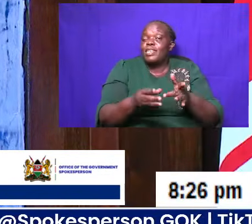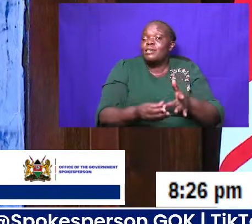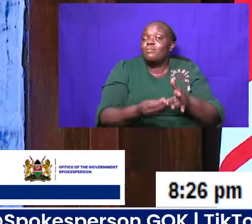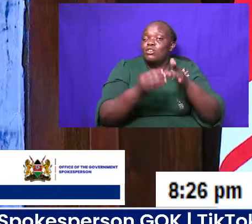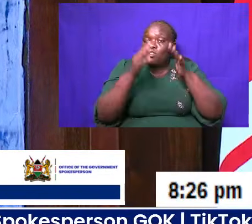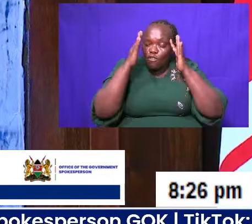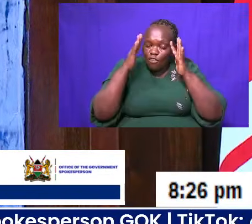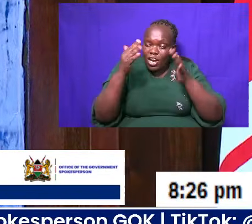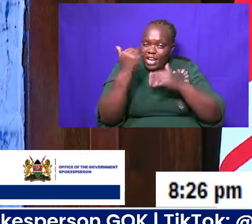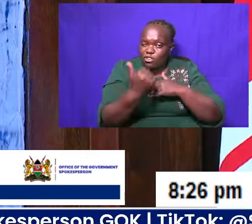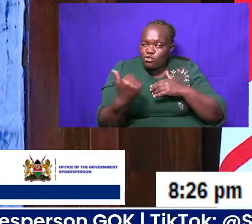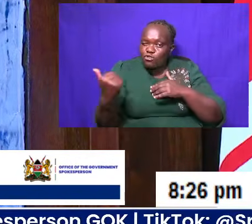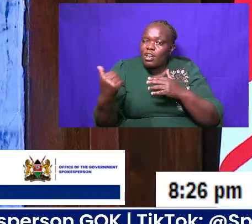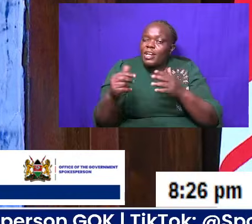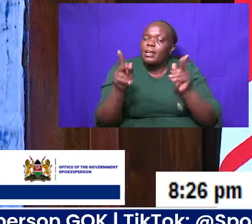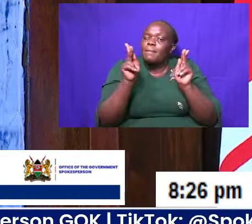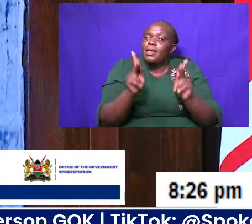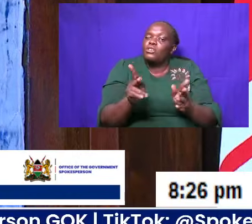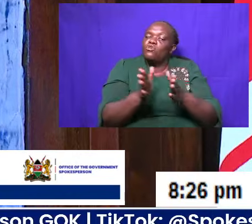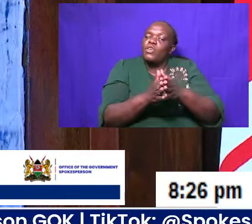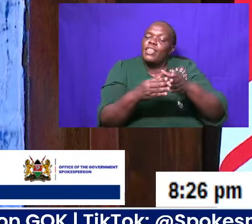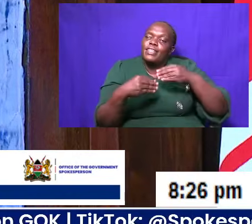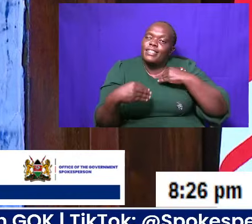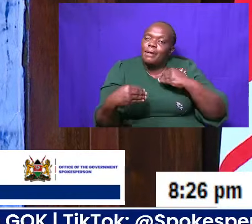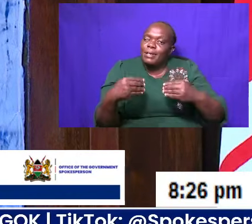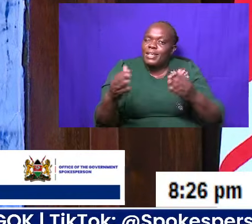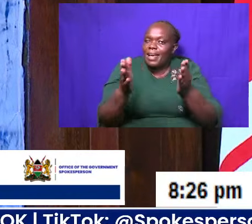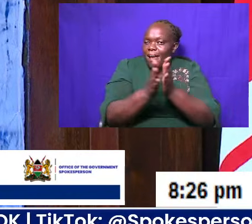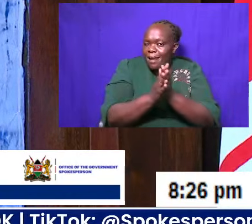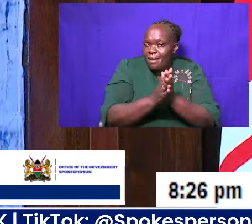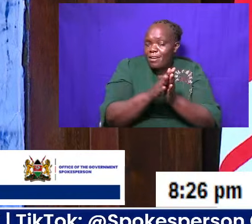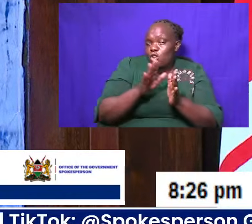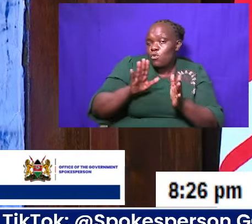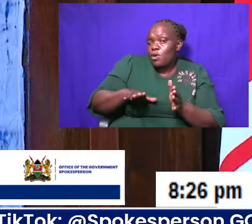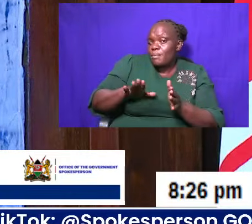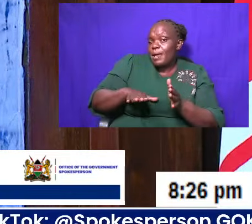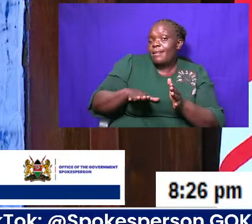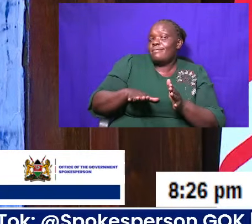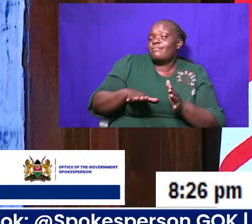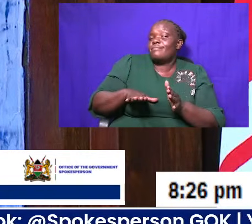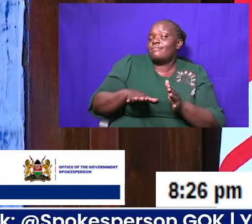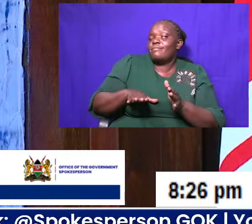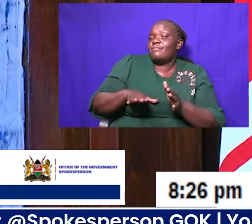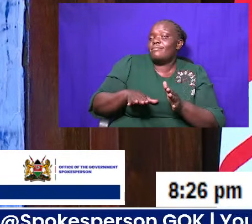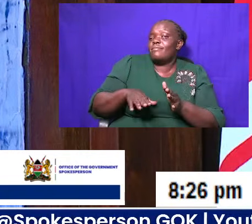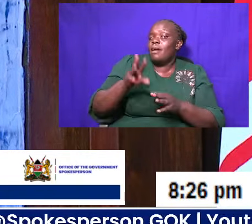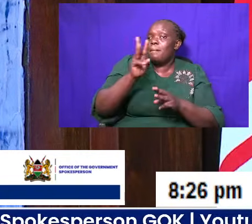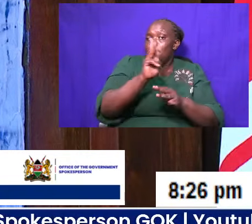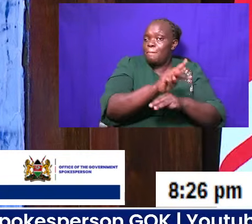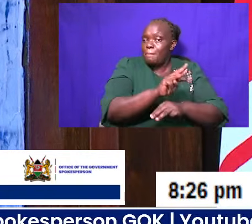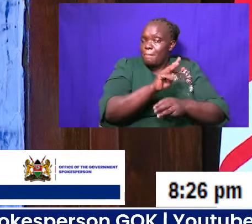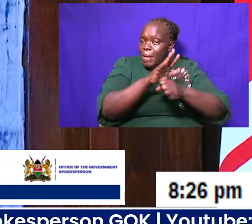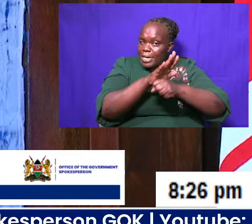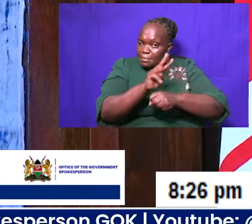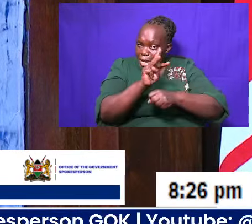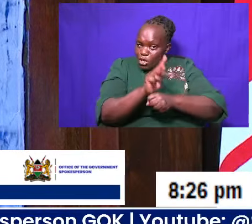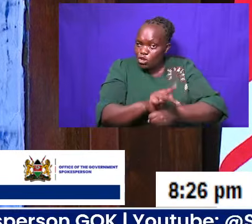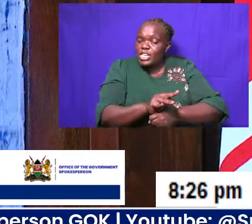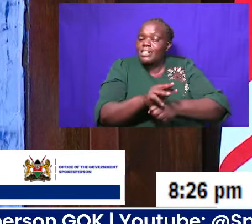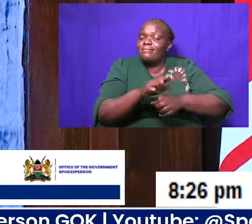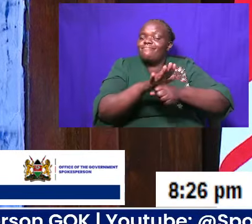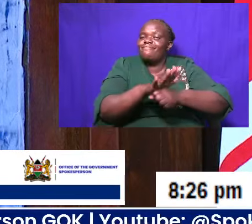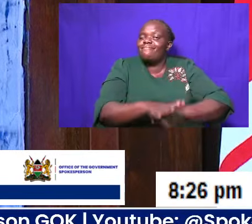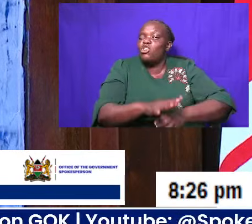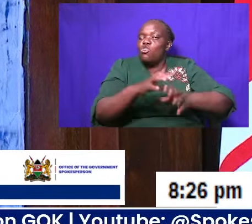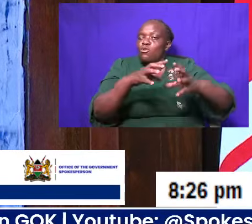to children, youth, persons with disability, women, minority and marginalized communities, and older